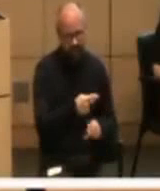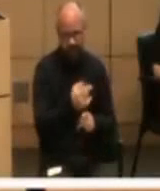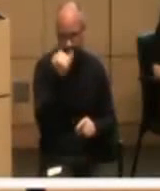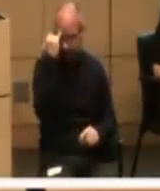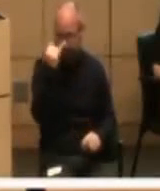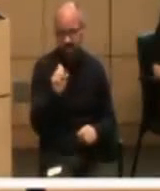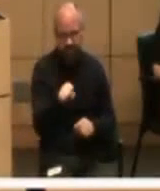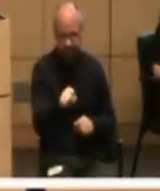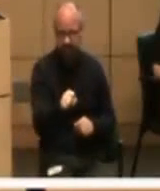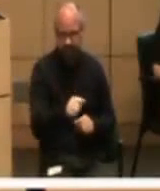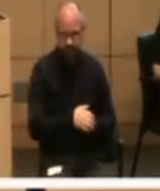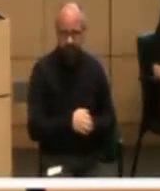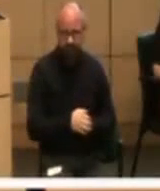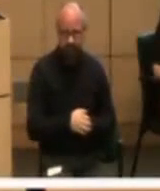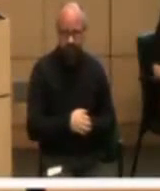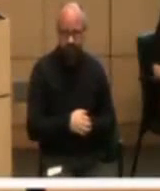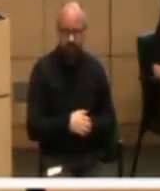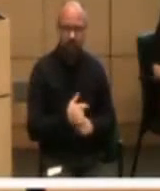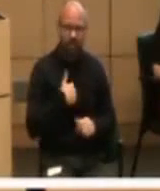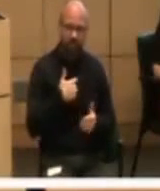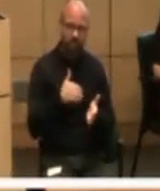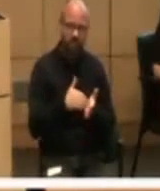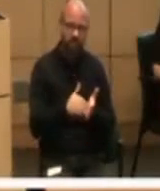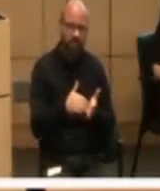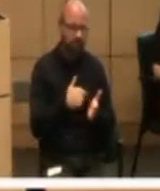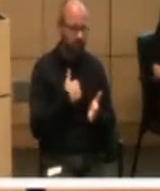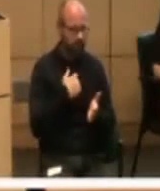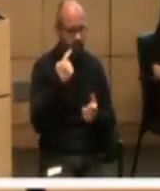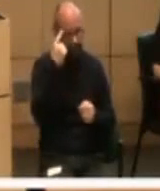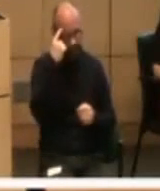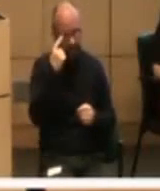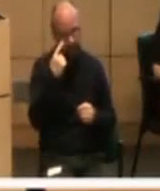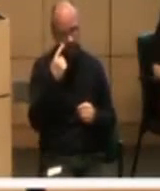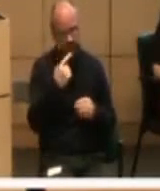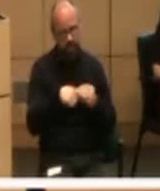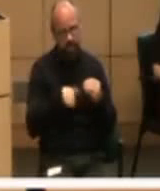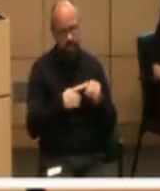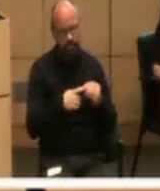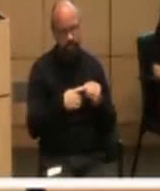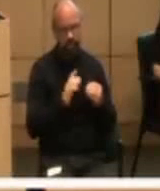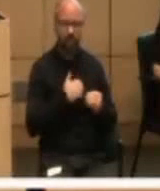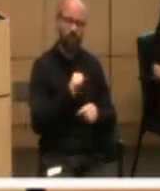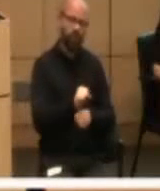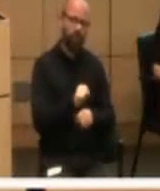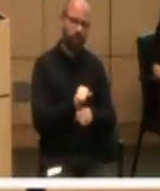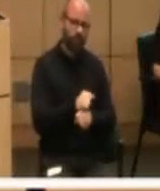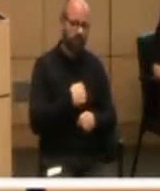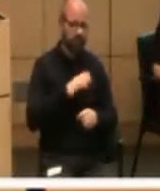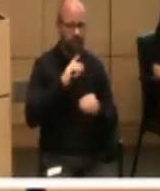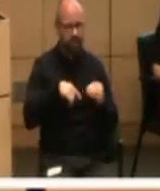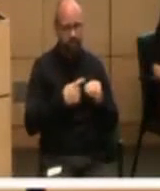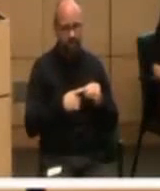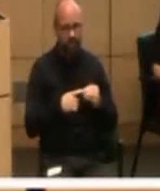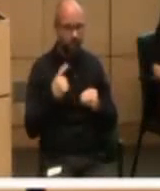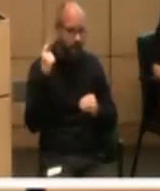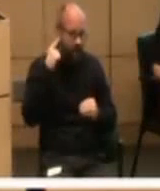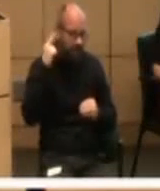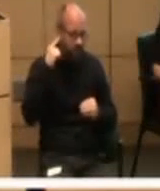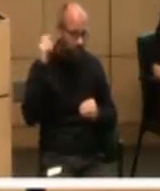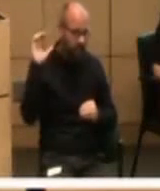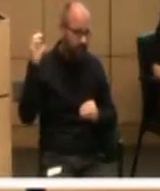I've often thought about, you know, we talk so heavily, at least in our work, on auditory cues, but we know visual information